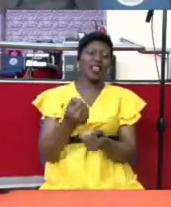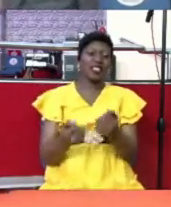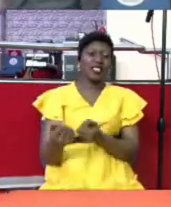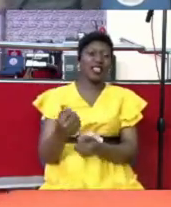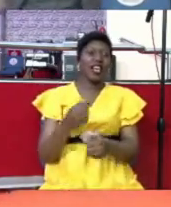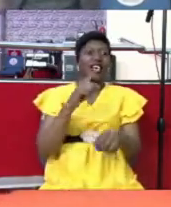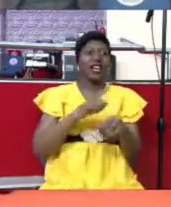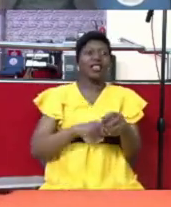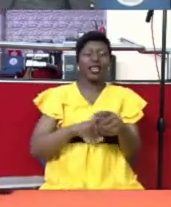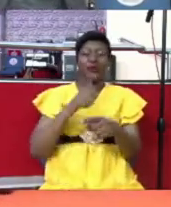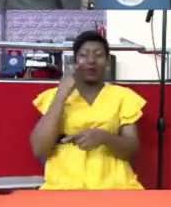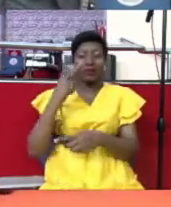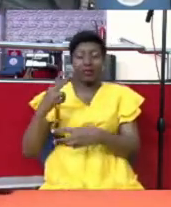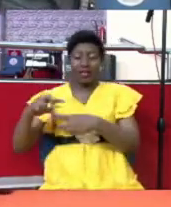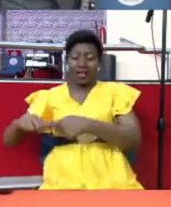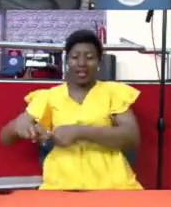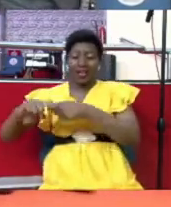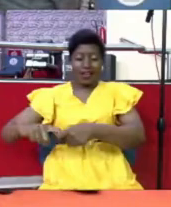inakunjika, you know.